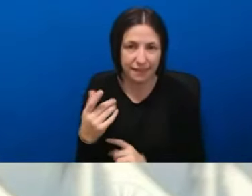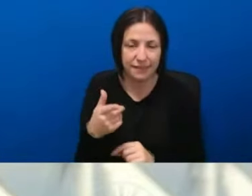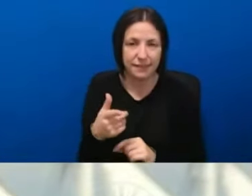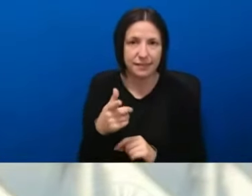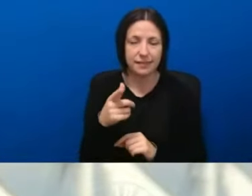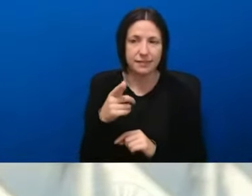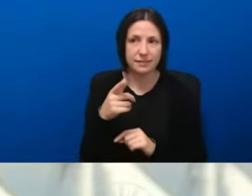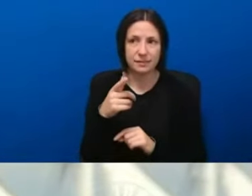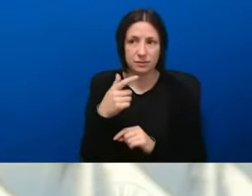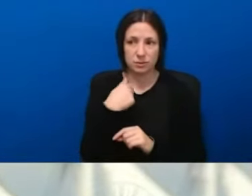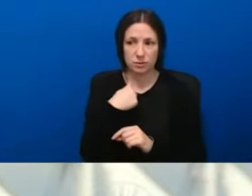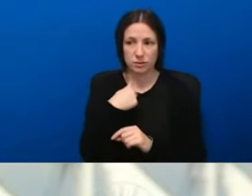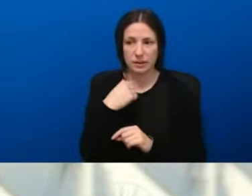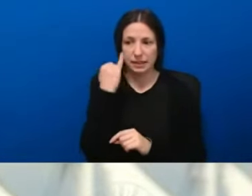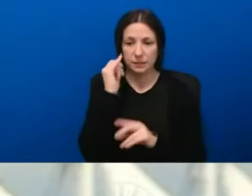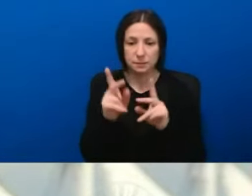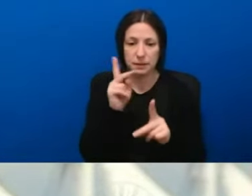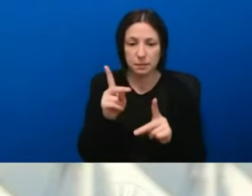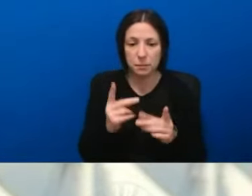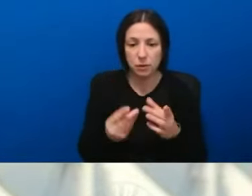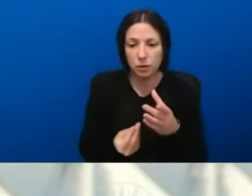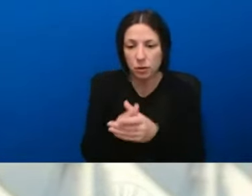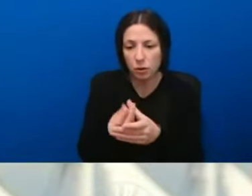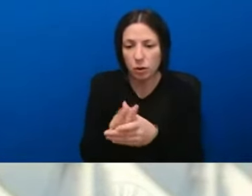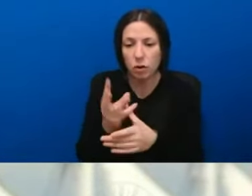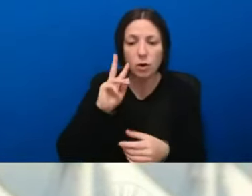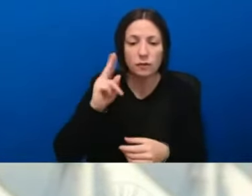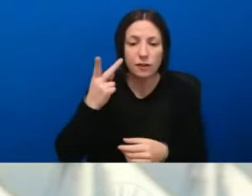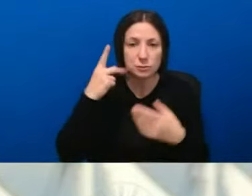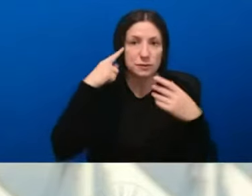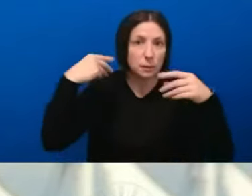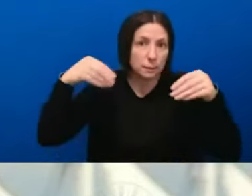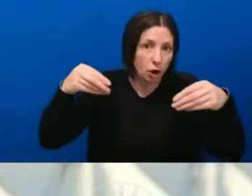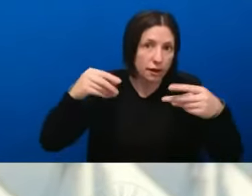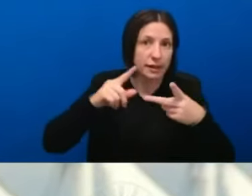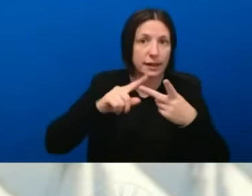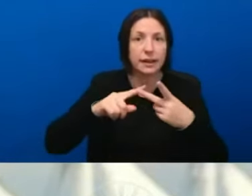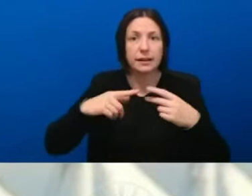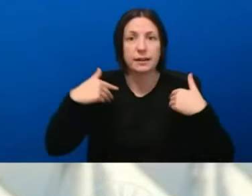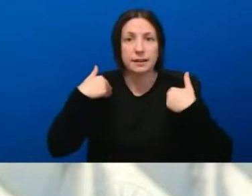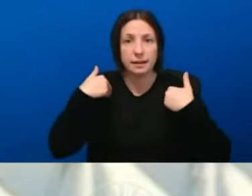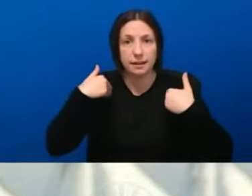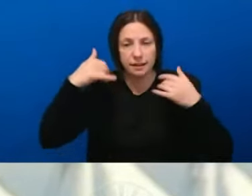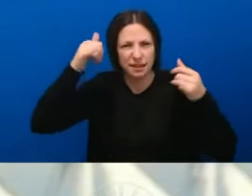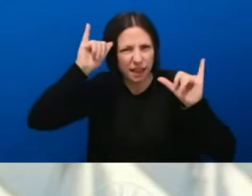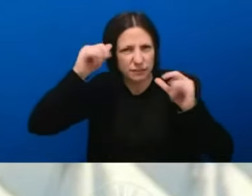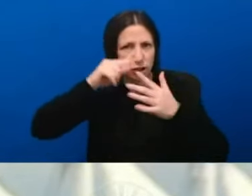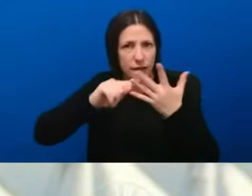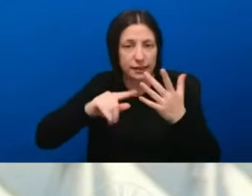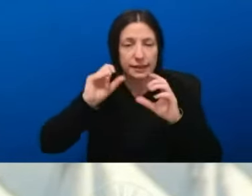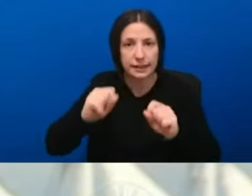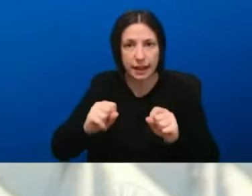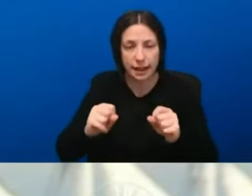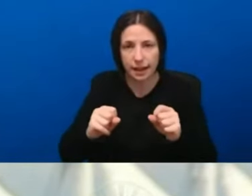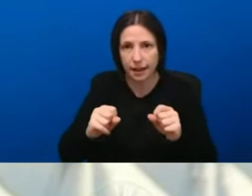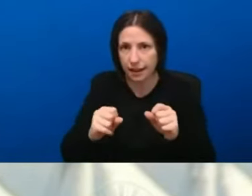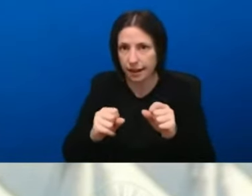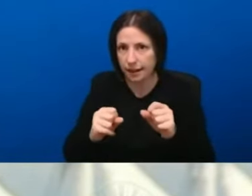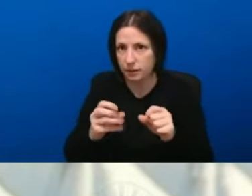I my understanding is it allows for people who are growing market vegetables or who are raising livestock to continue using